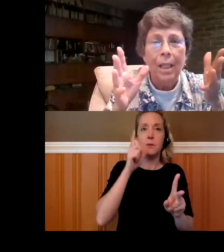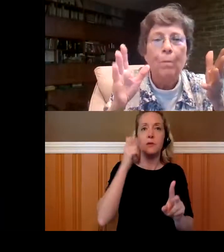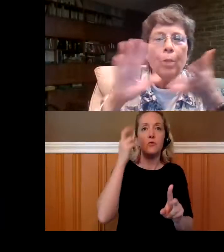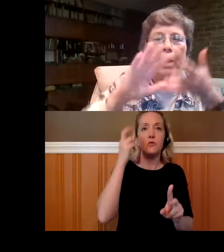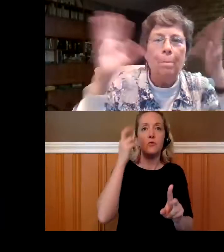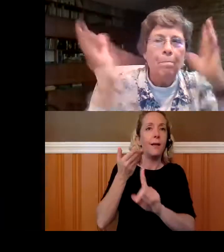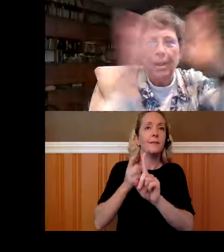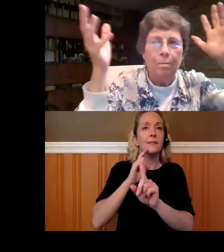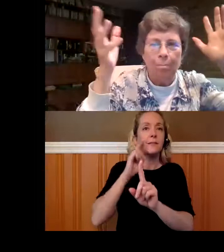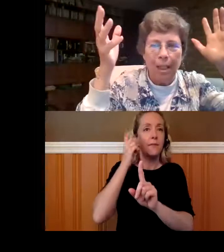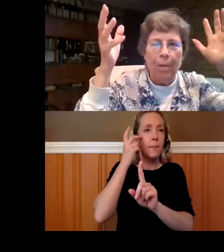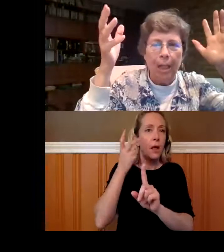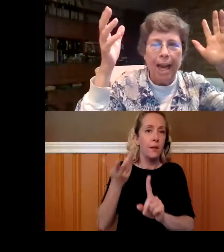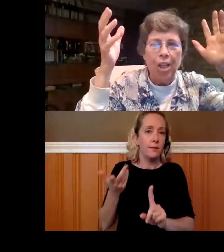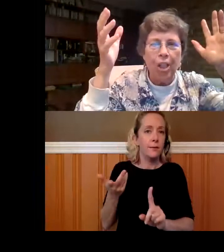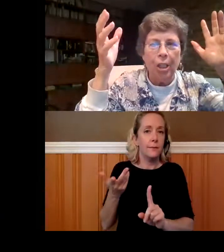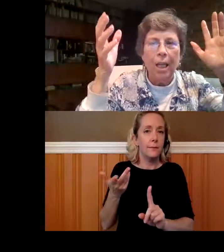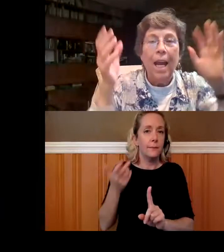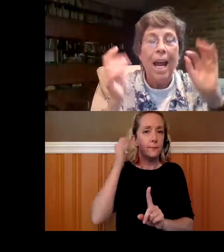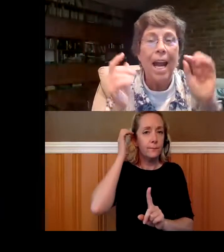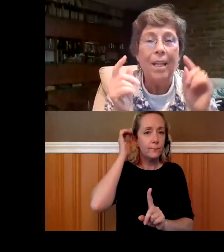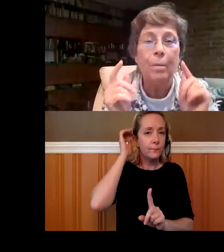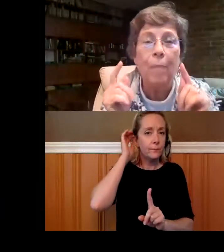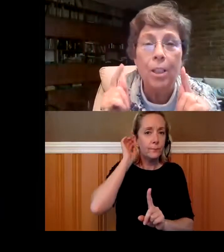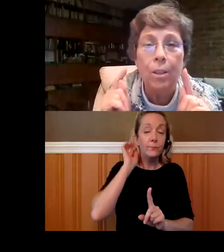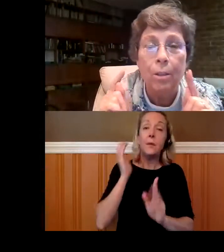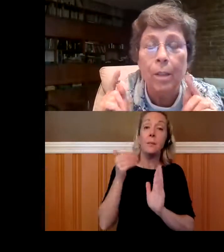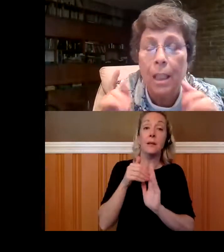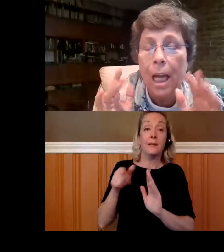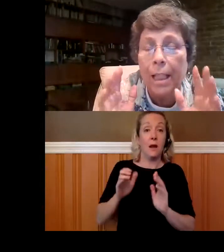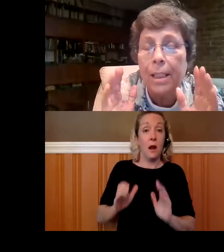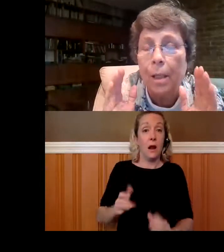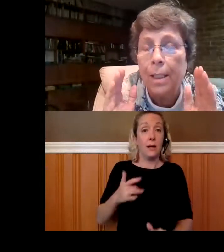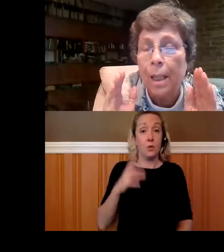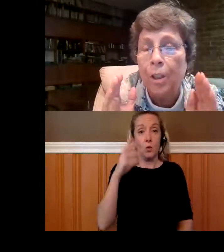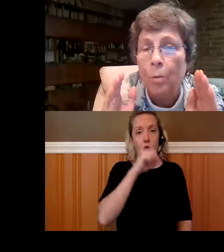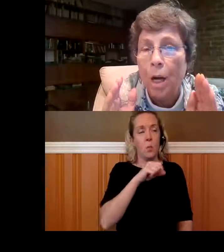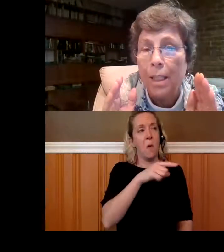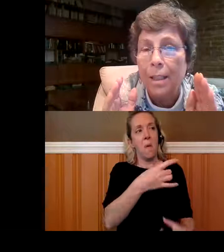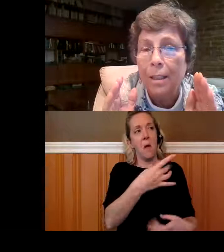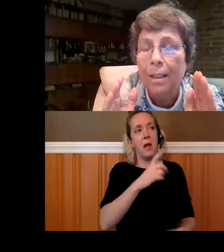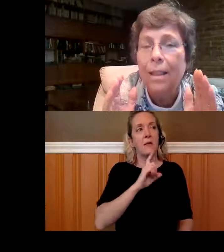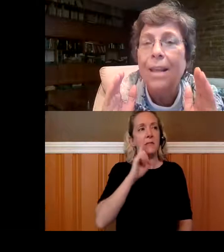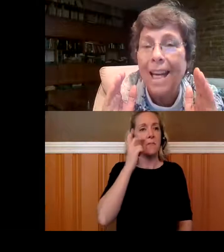miscommunication, and the client's assumption was they hate deafblind people.